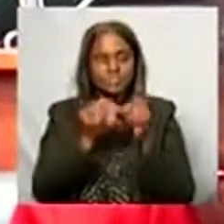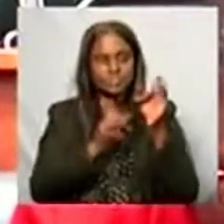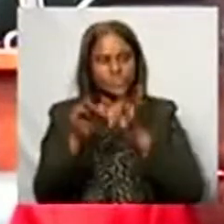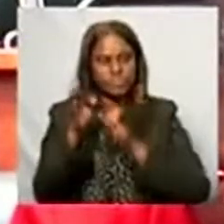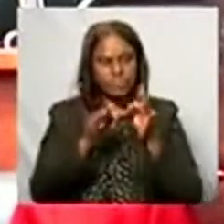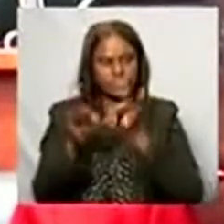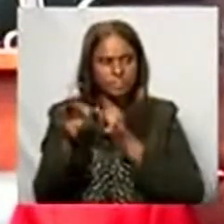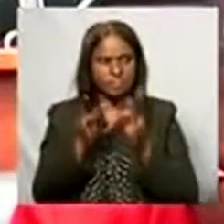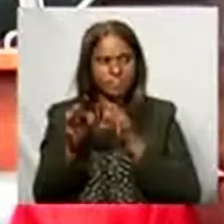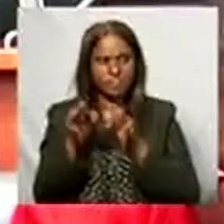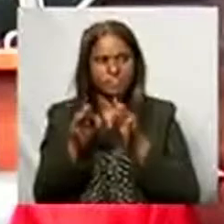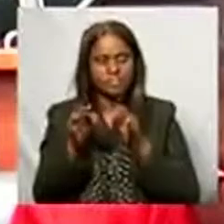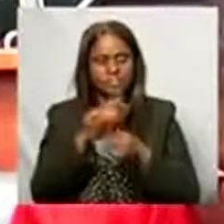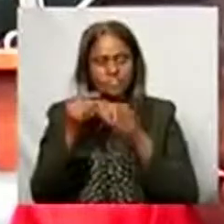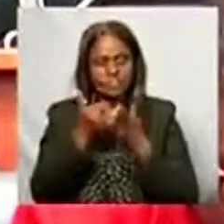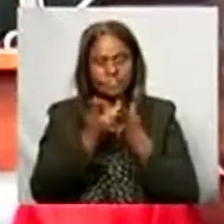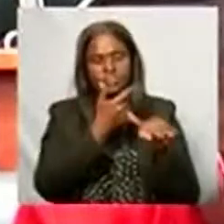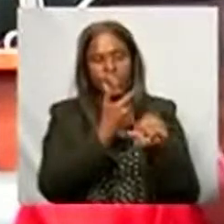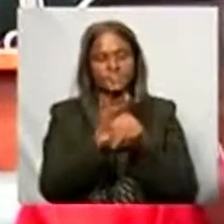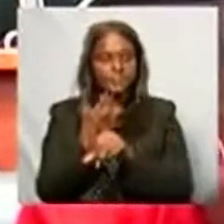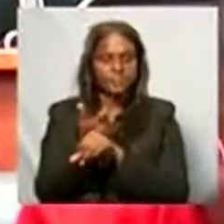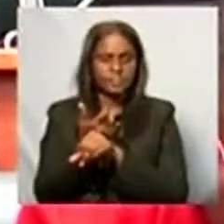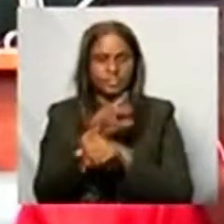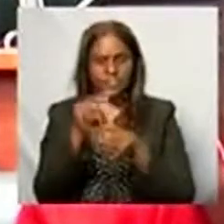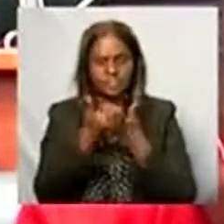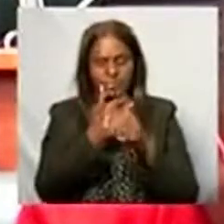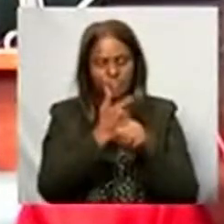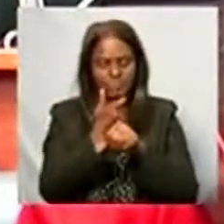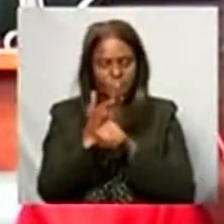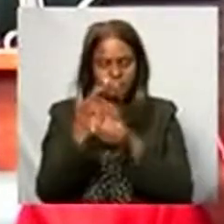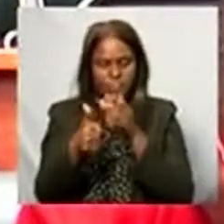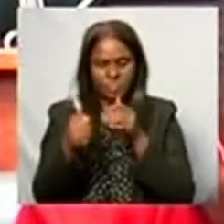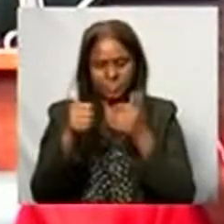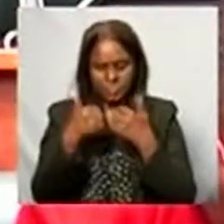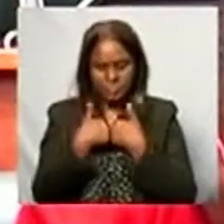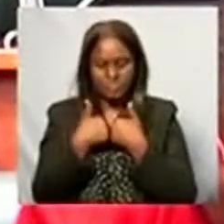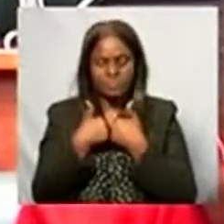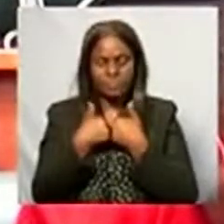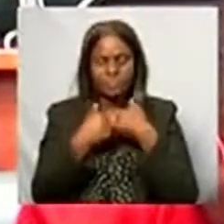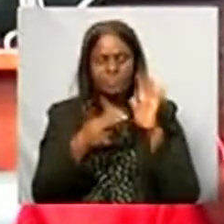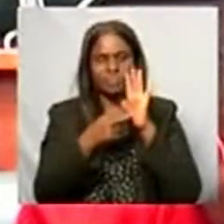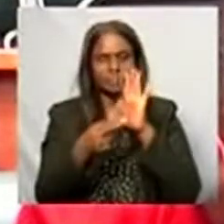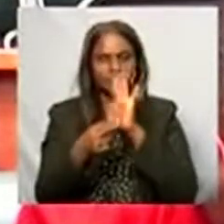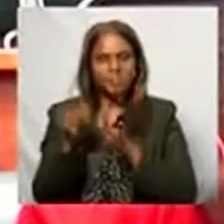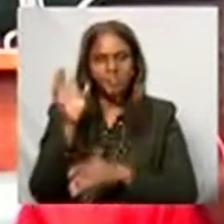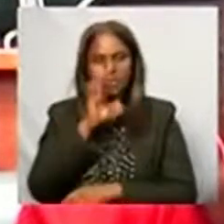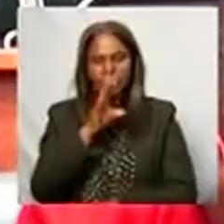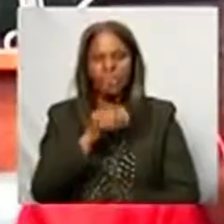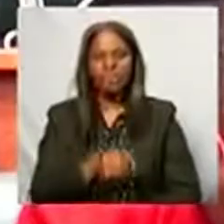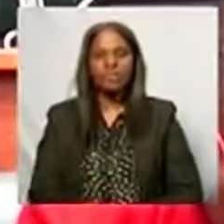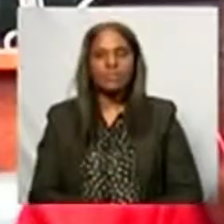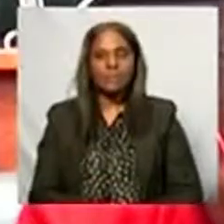highlighting all the difficulties that they've indicated.